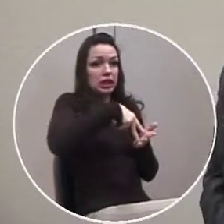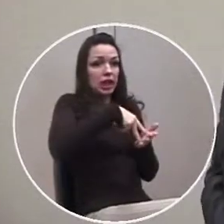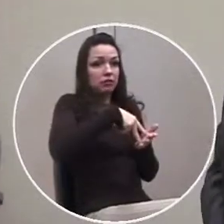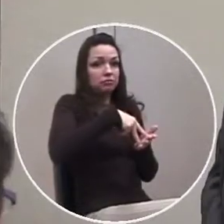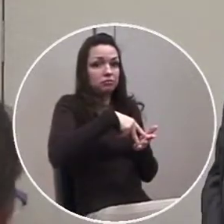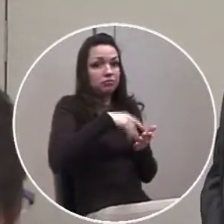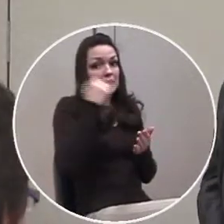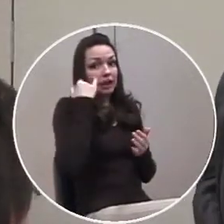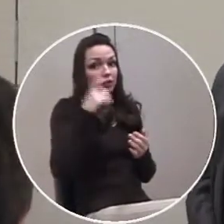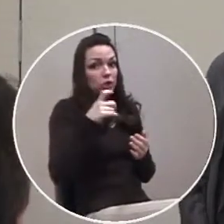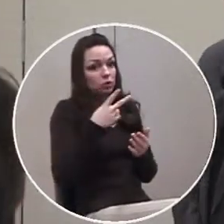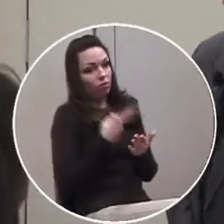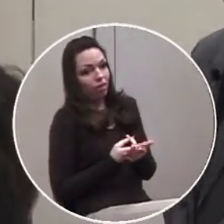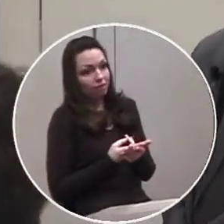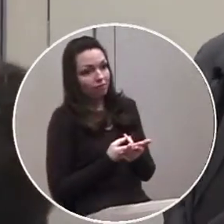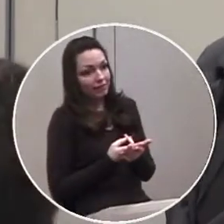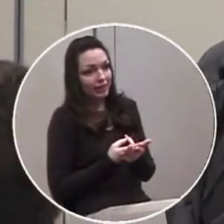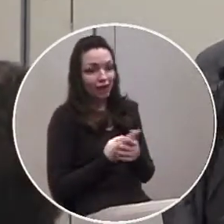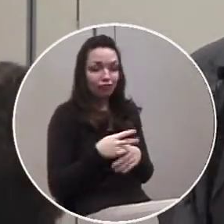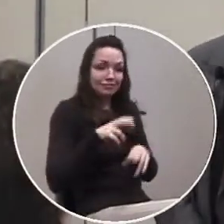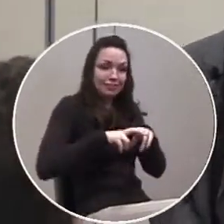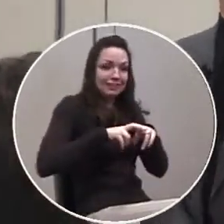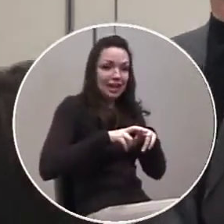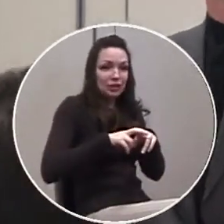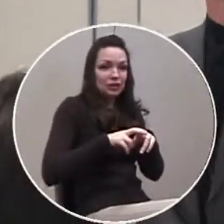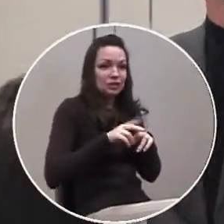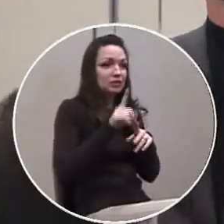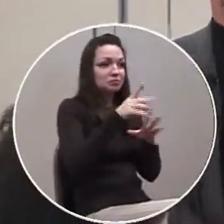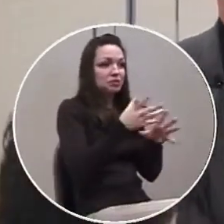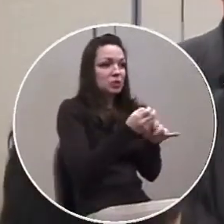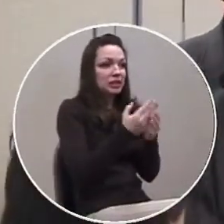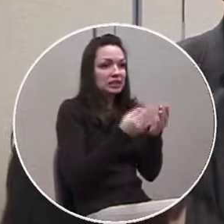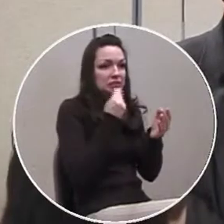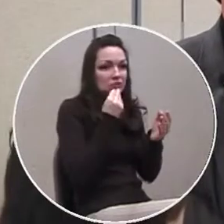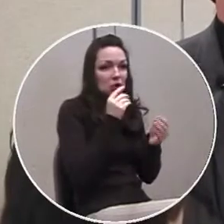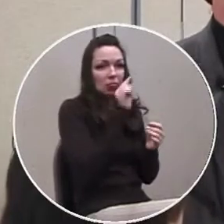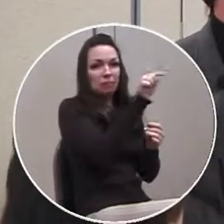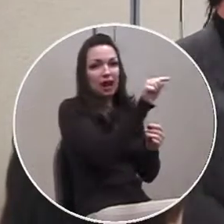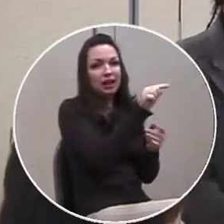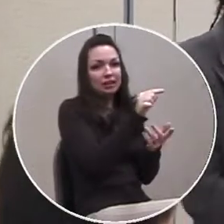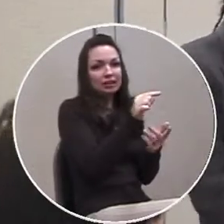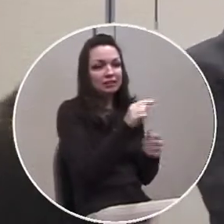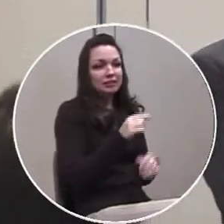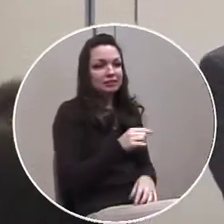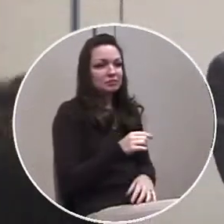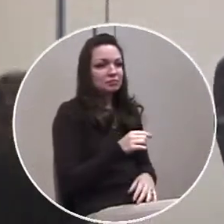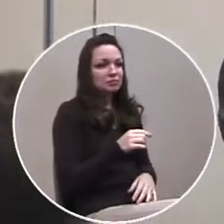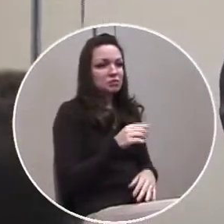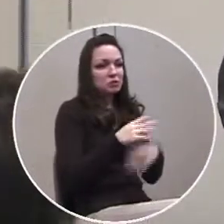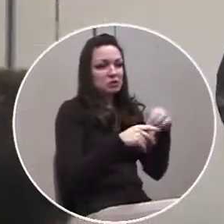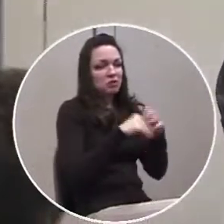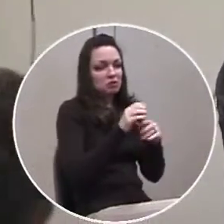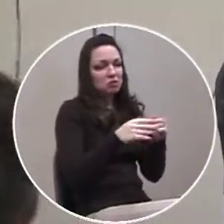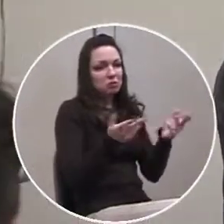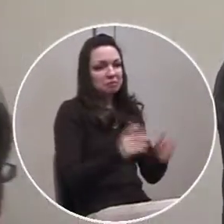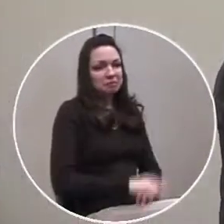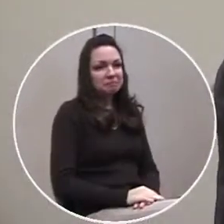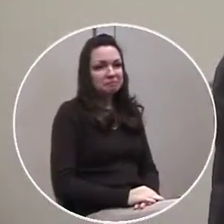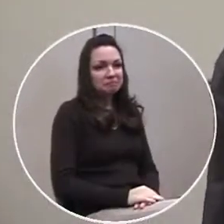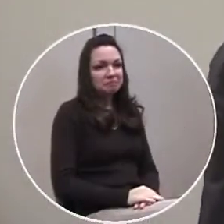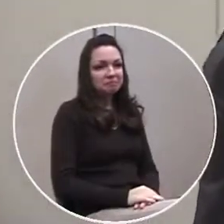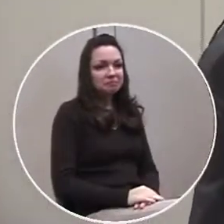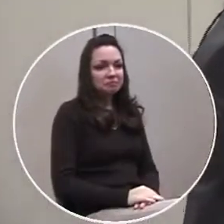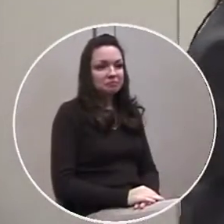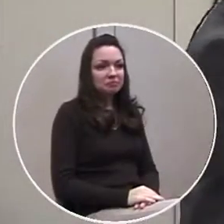lay down, sit down, grab goodies in the back, whatever you need to do. I want you to take care of your creature comforts. I will